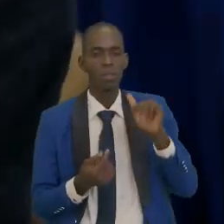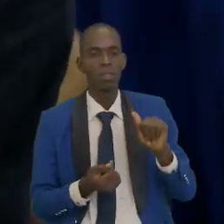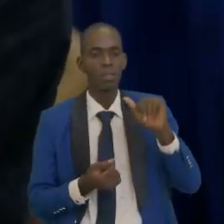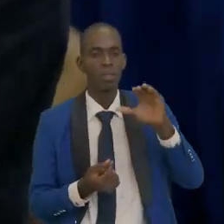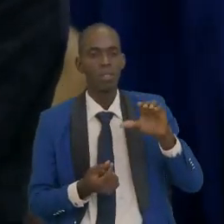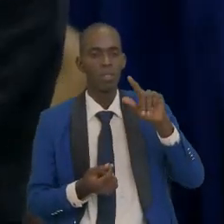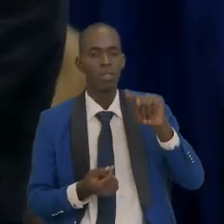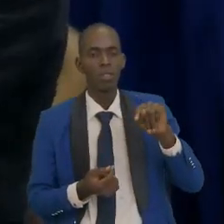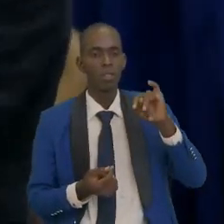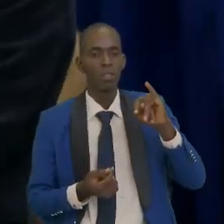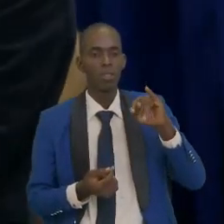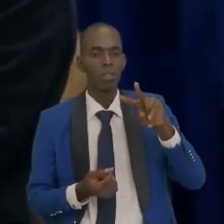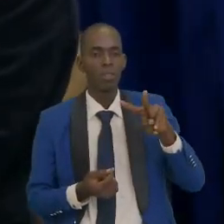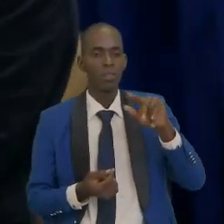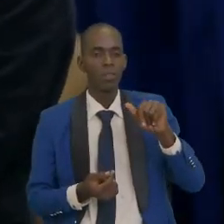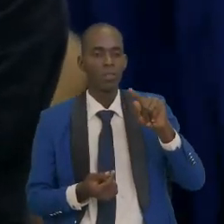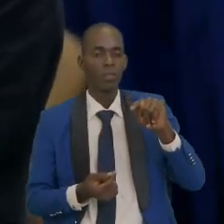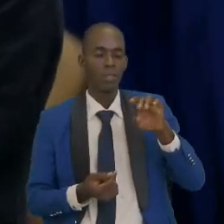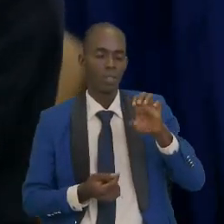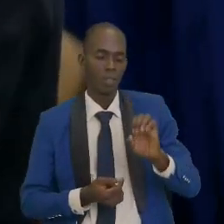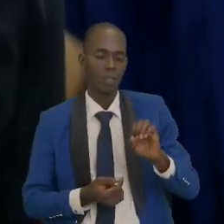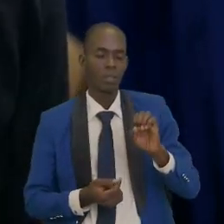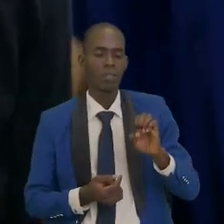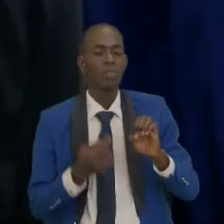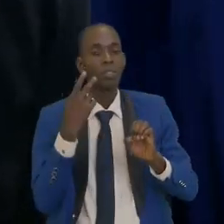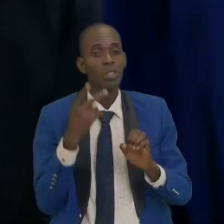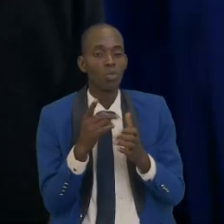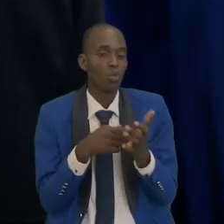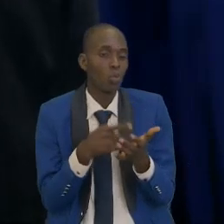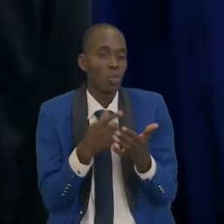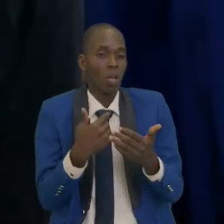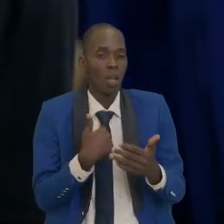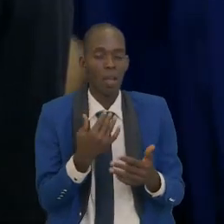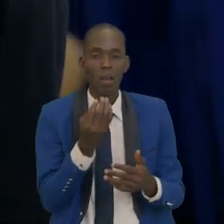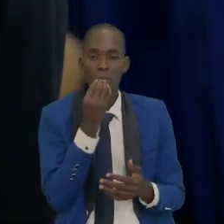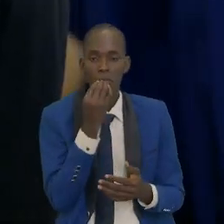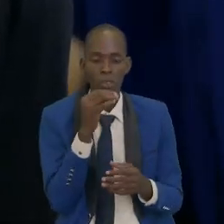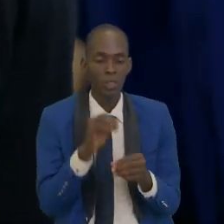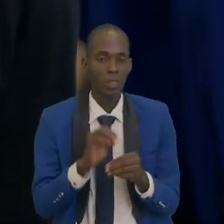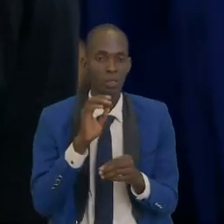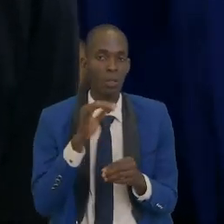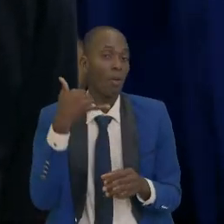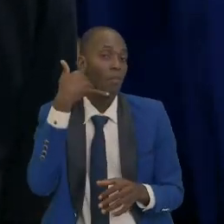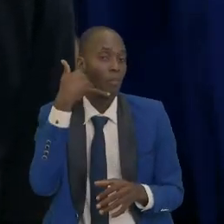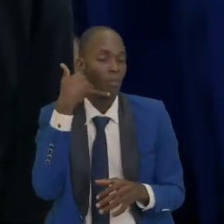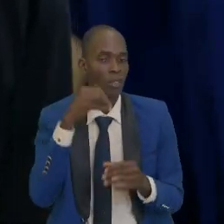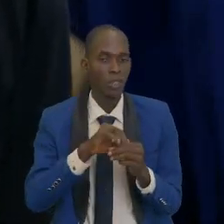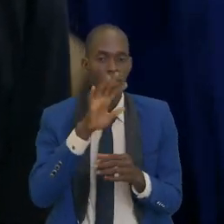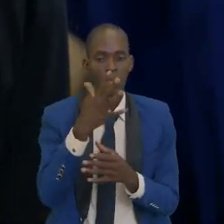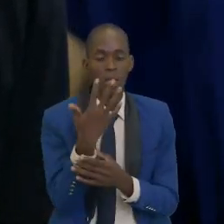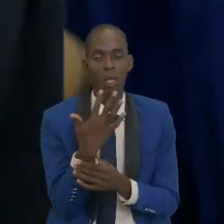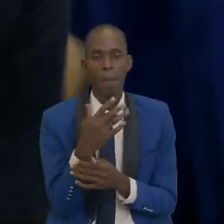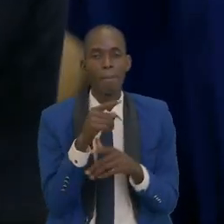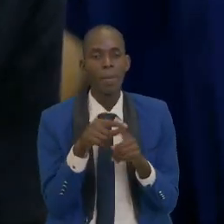sometimes you'll have a phone in your hand the battery is dead